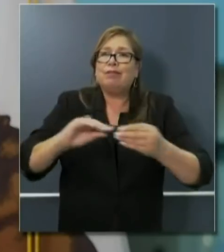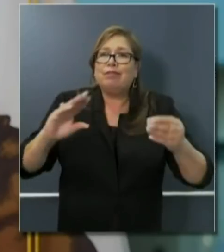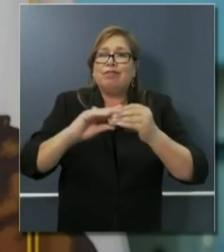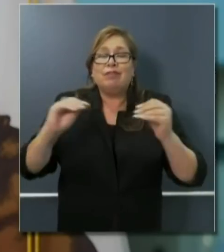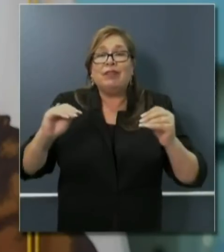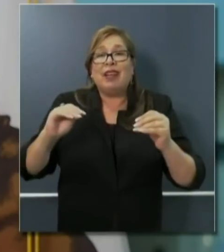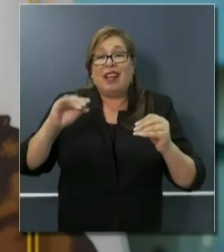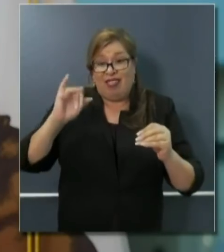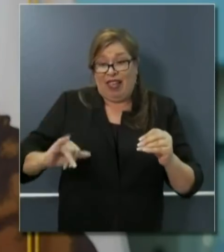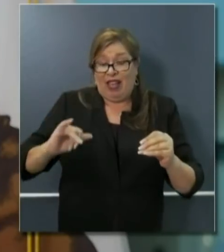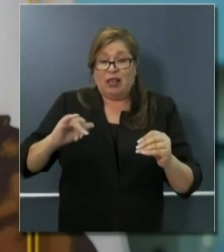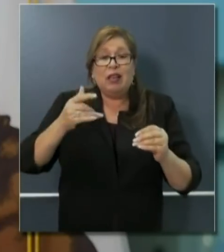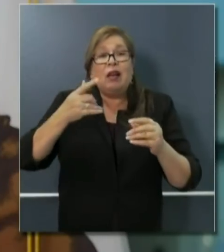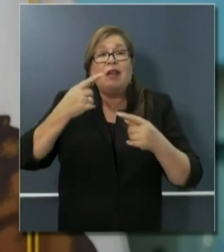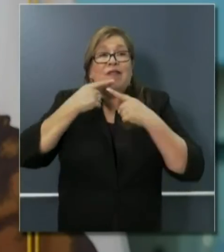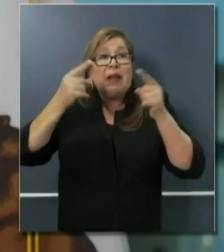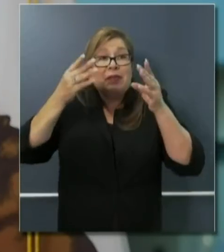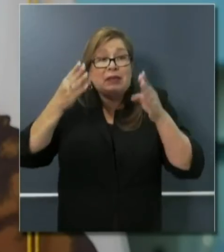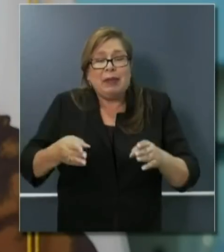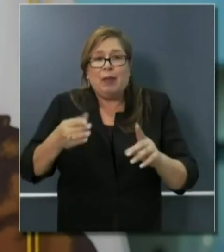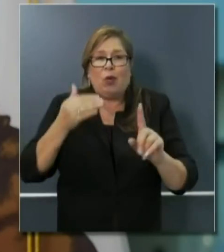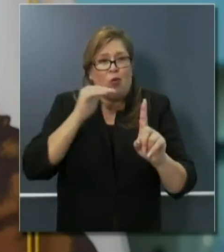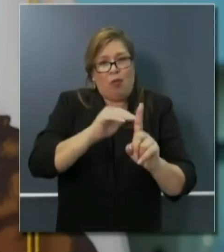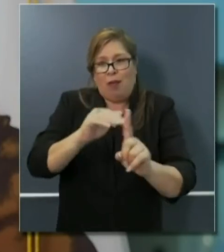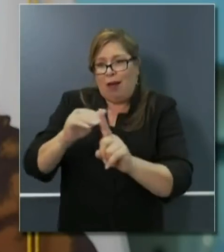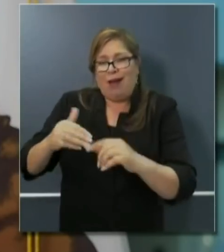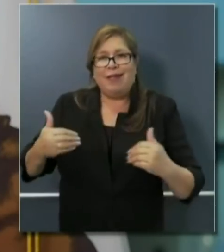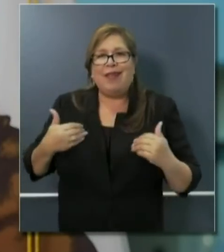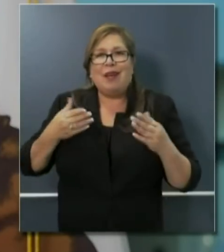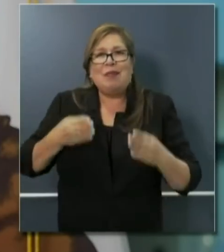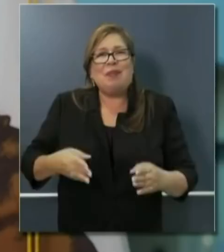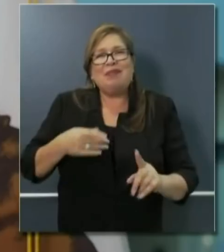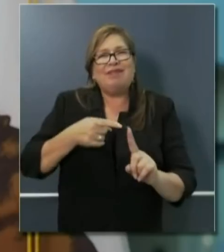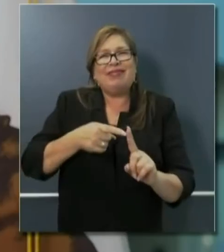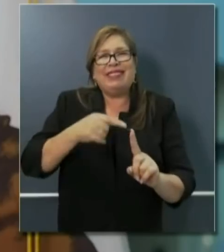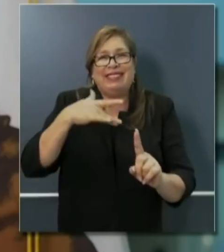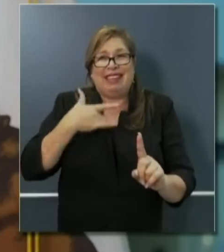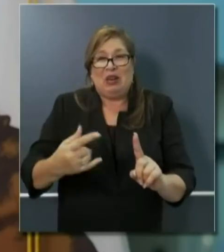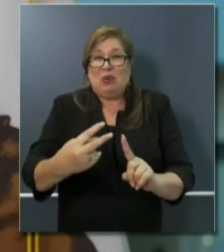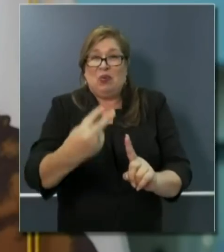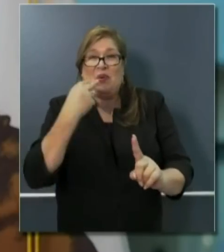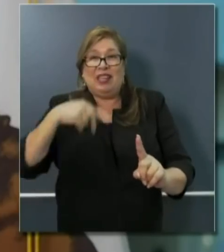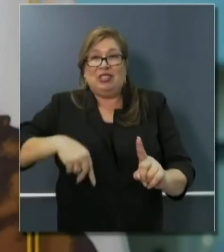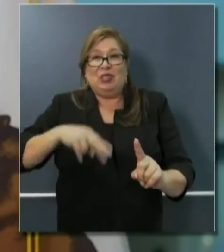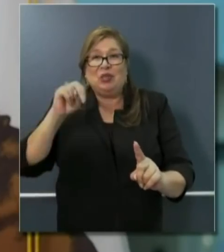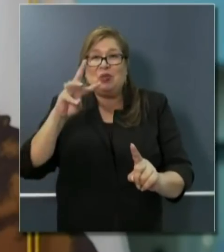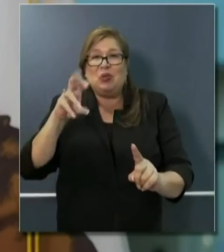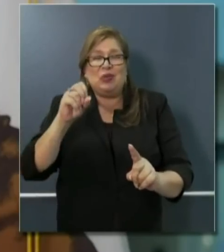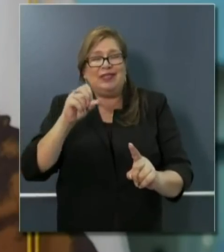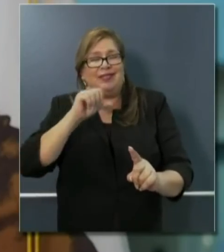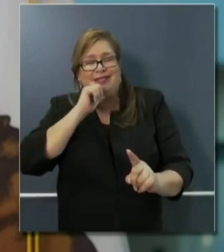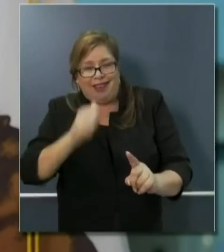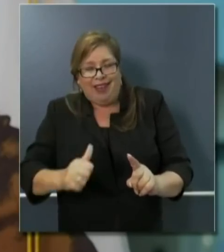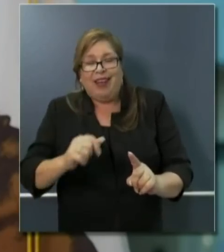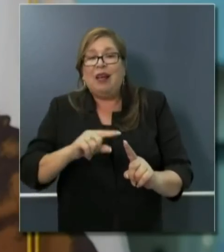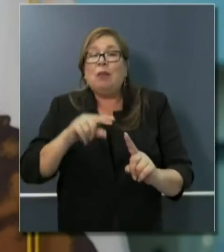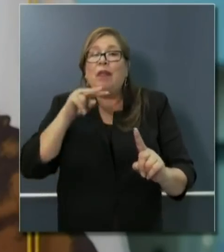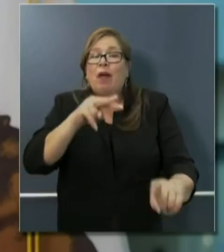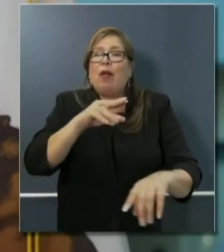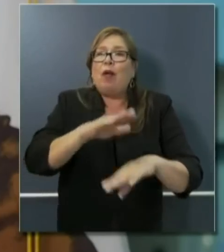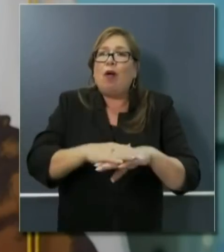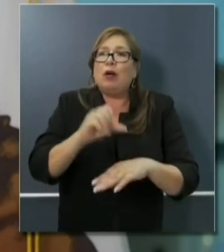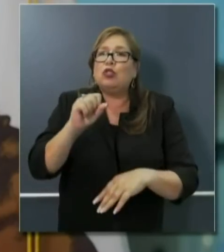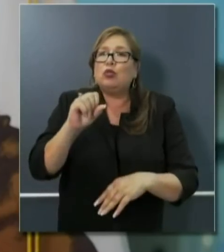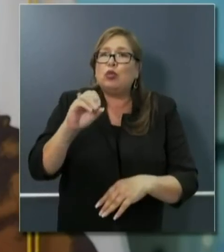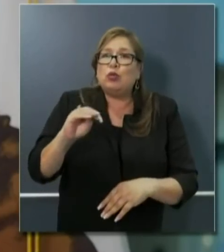influence on reminding particularly younger people, people that aren't watching this news conference, of the importance of their decisions.